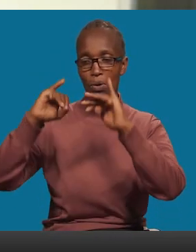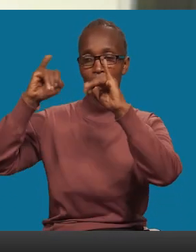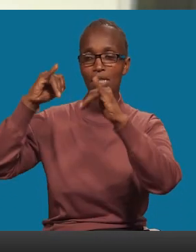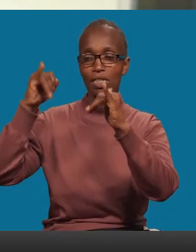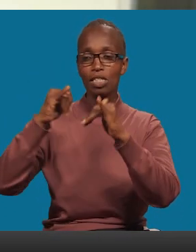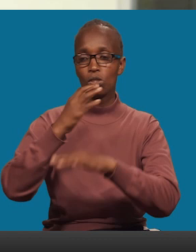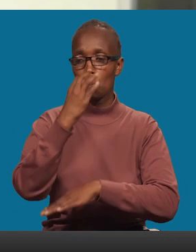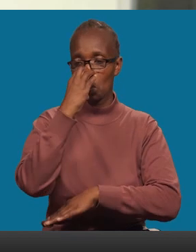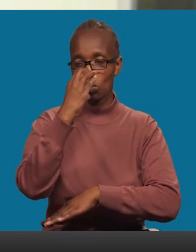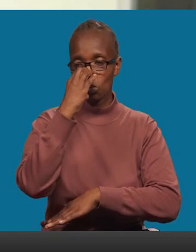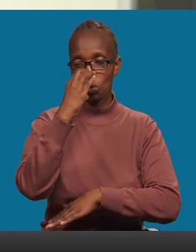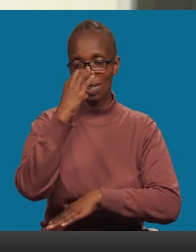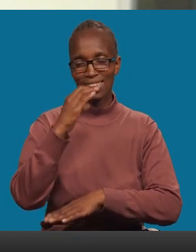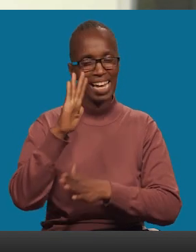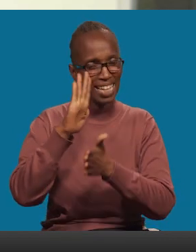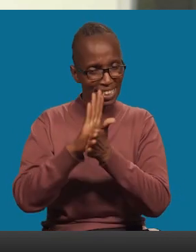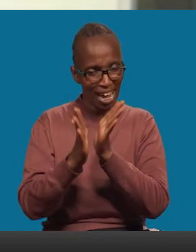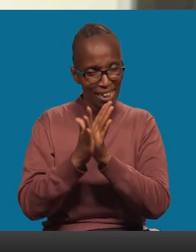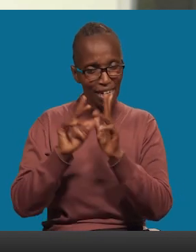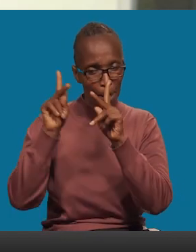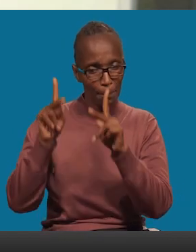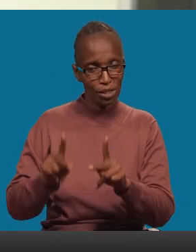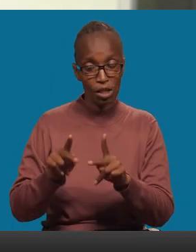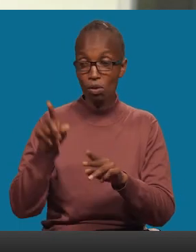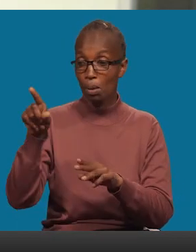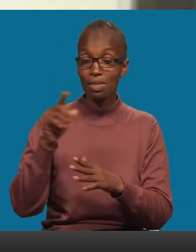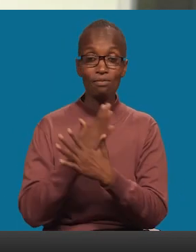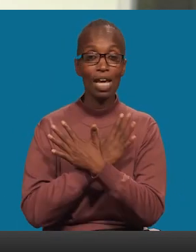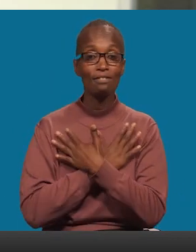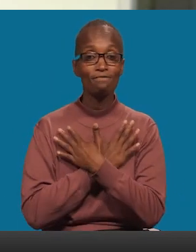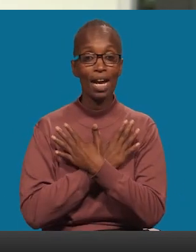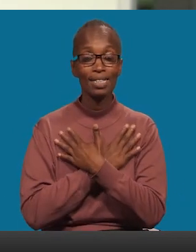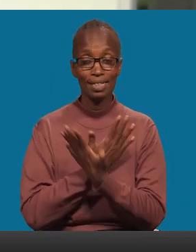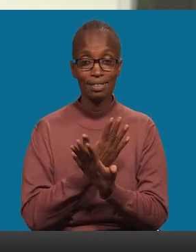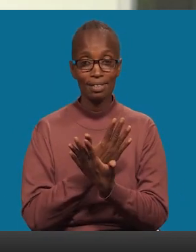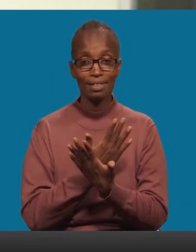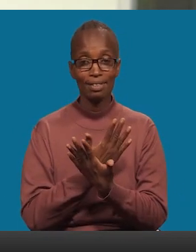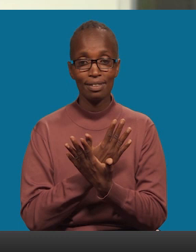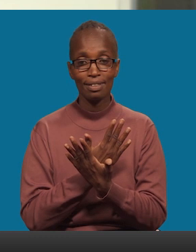Ruto. There is nothing personal between them. In fact, they are friends.